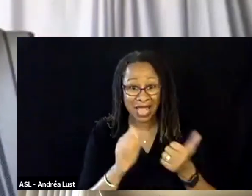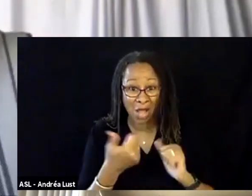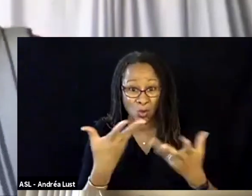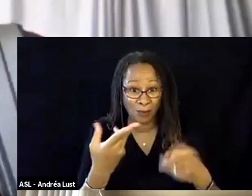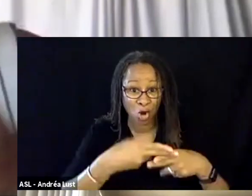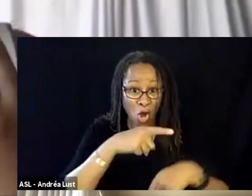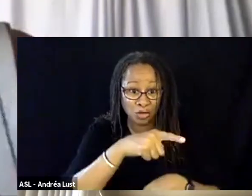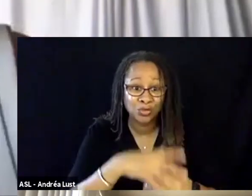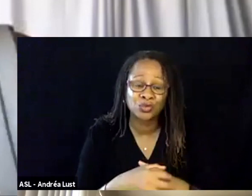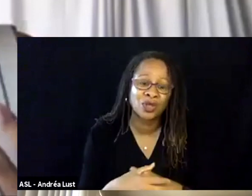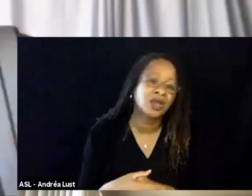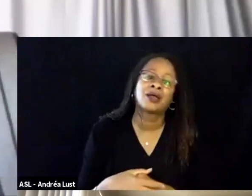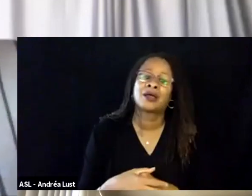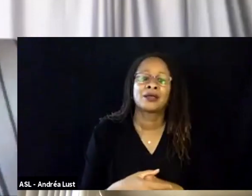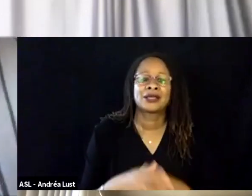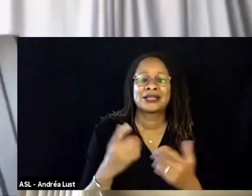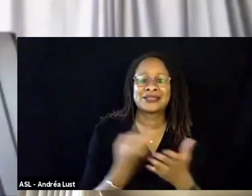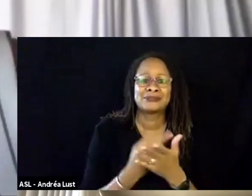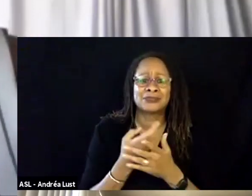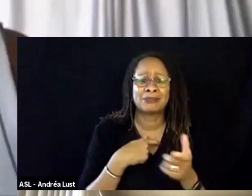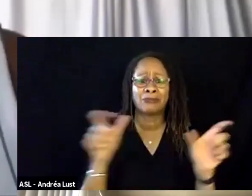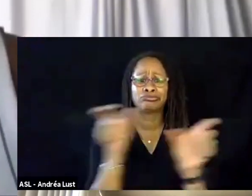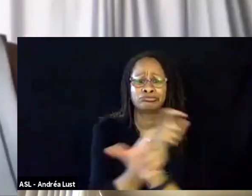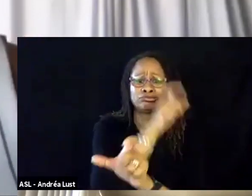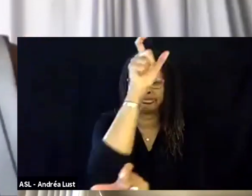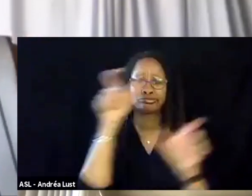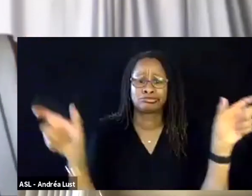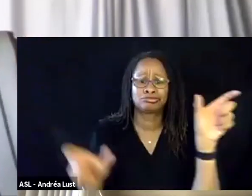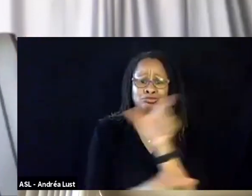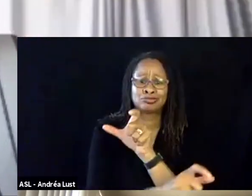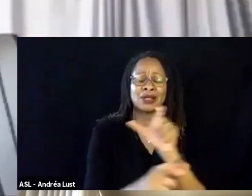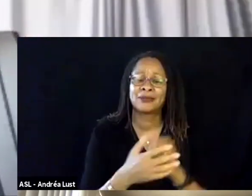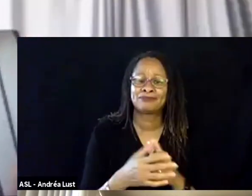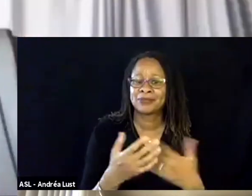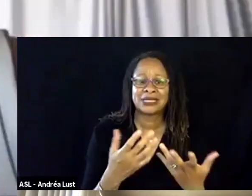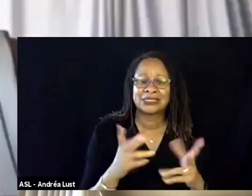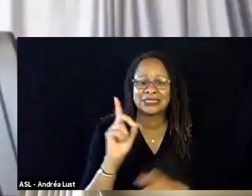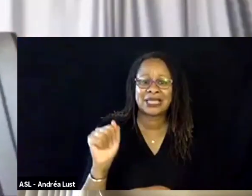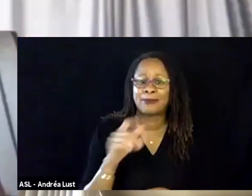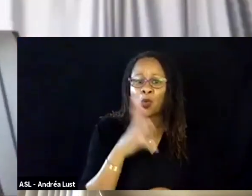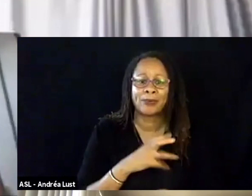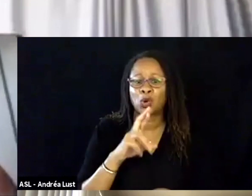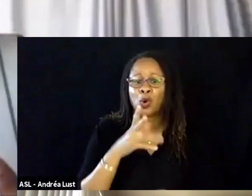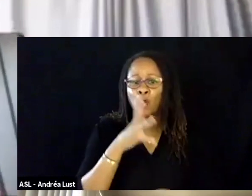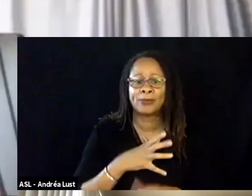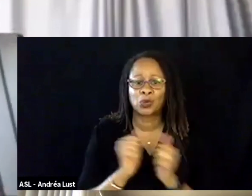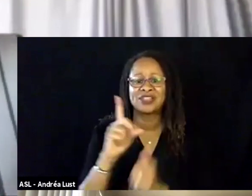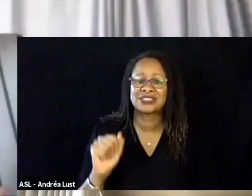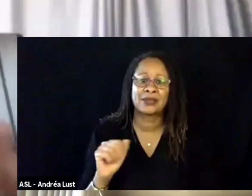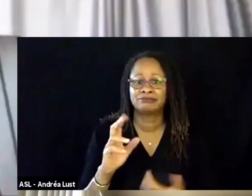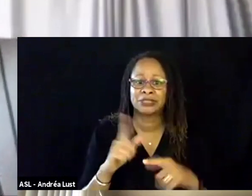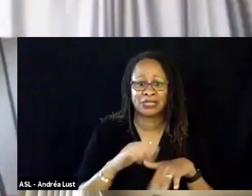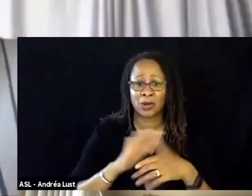Some people, sometimes I interchange the word disabled woman or woman with a disability depending on who I'm talking to or how I'm feeling that day.